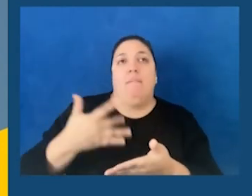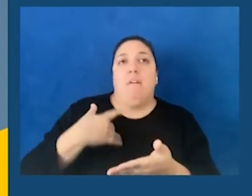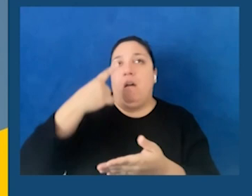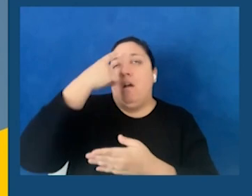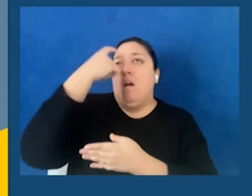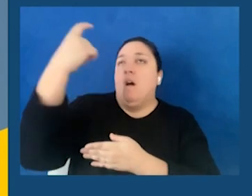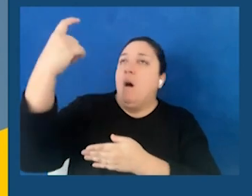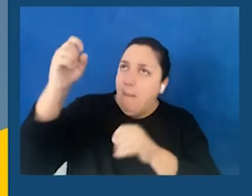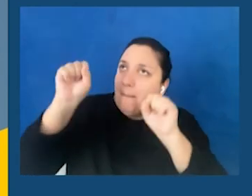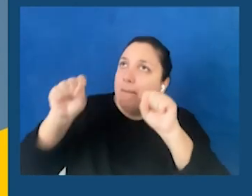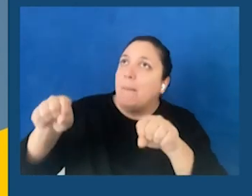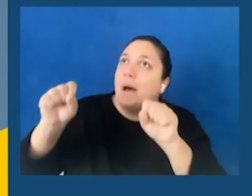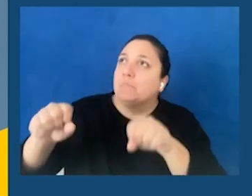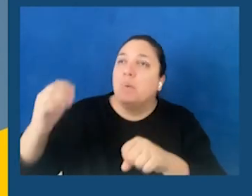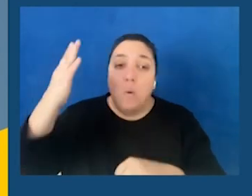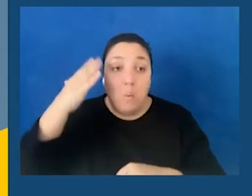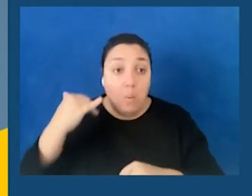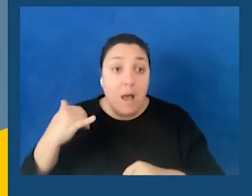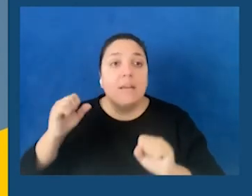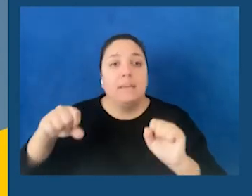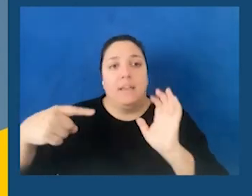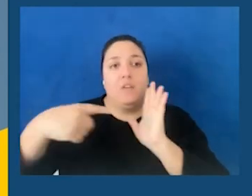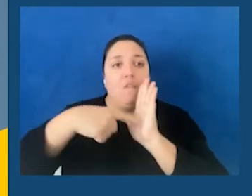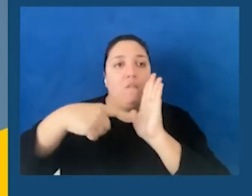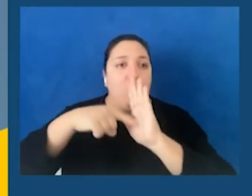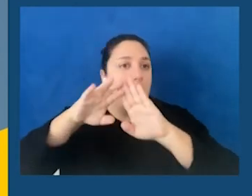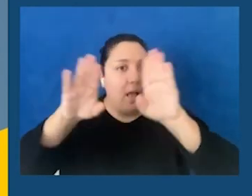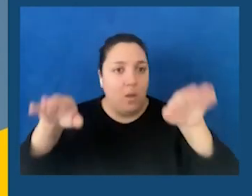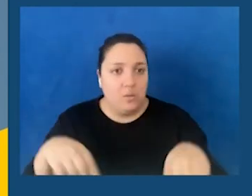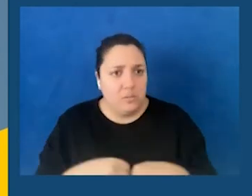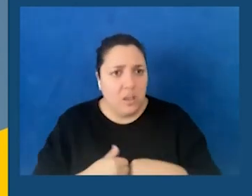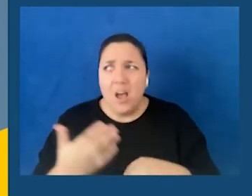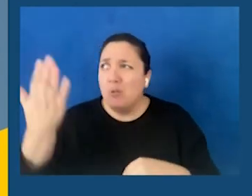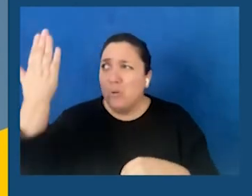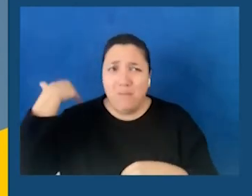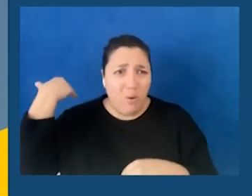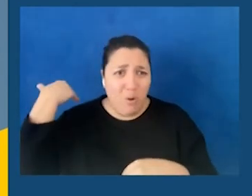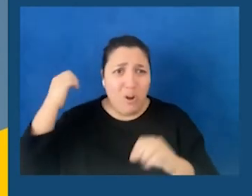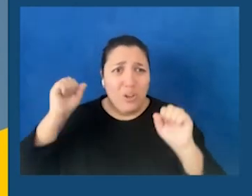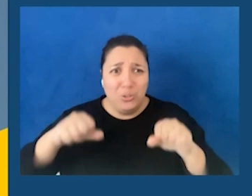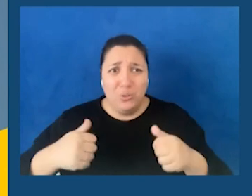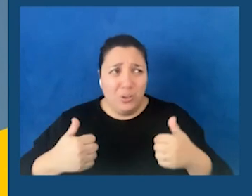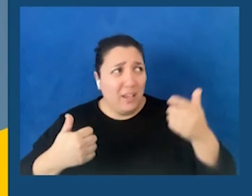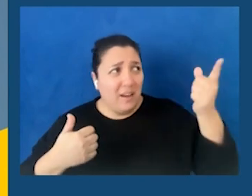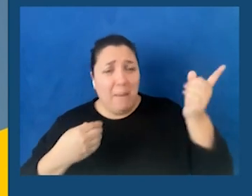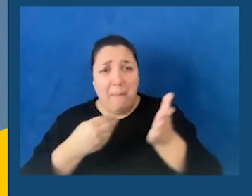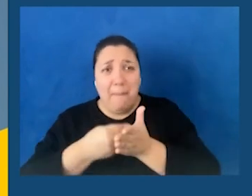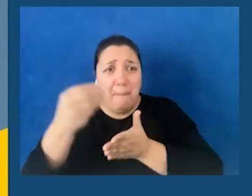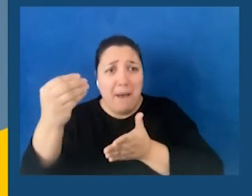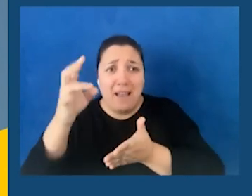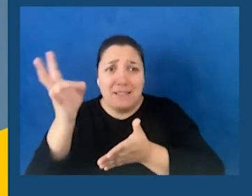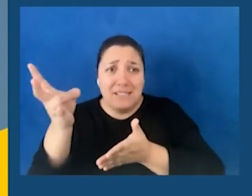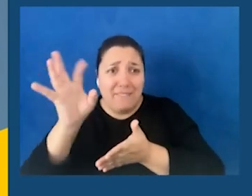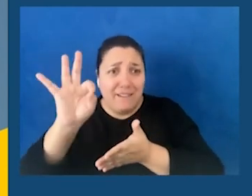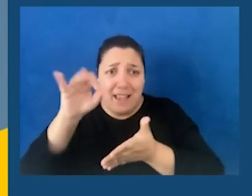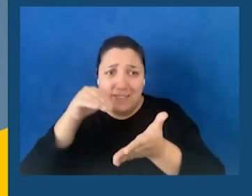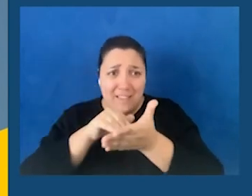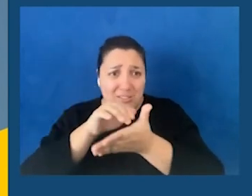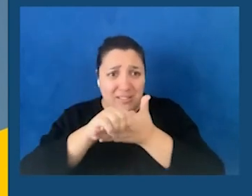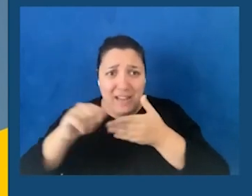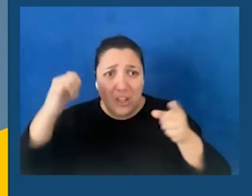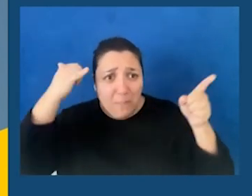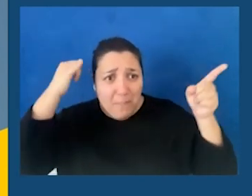so affordable. It wasn't that long ago when you could get a house in Buffalo for $79,000, a 4-bedroom